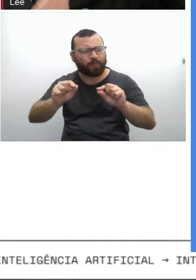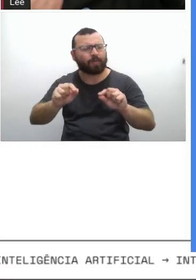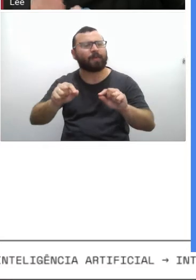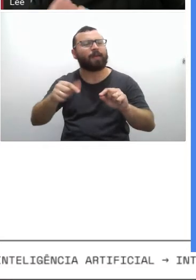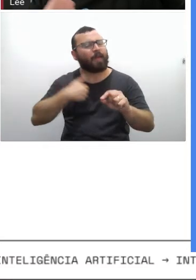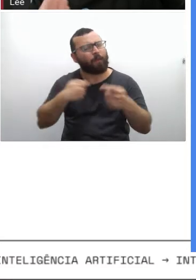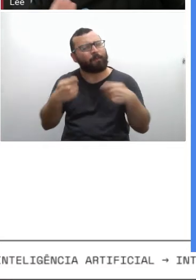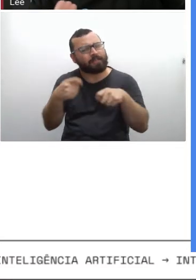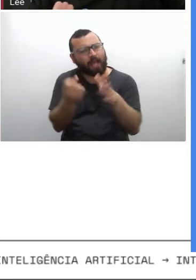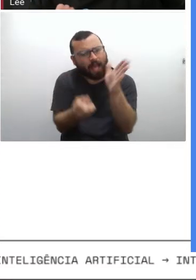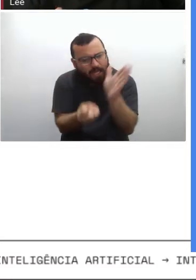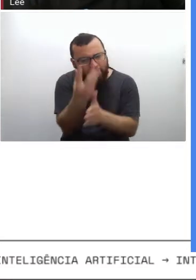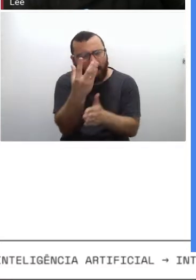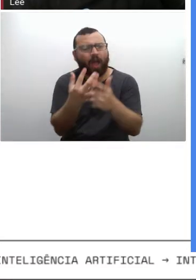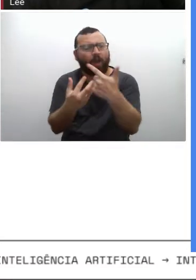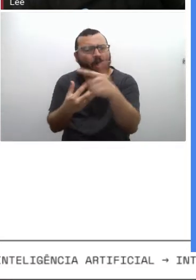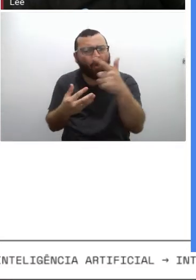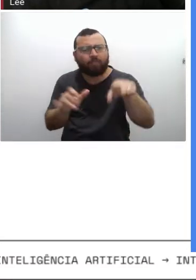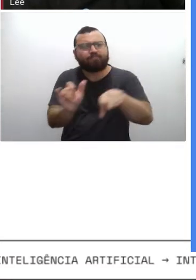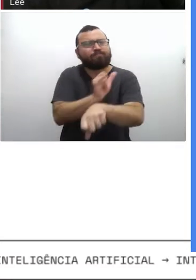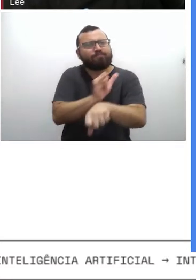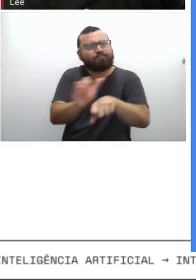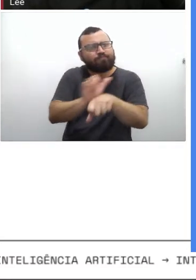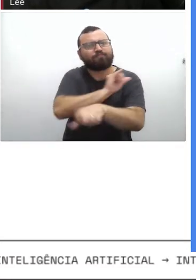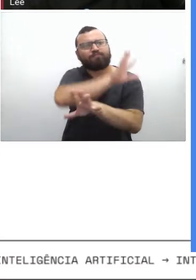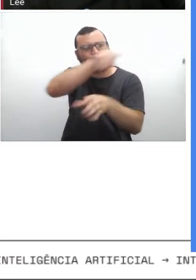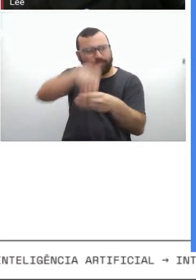Dialogflow and start creating those intents.